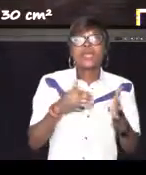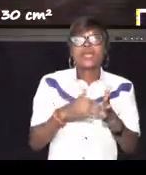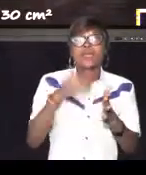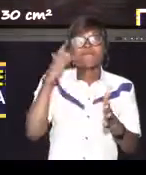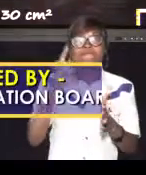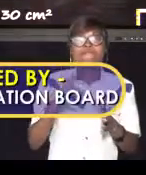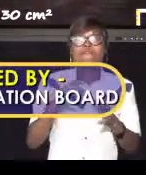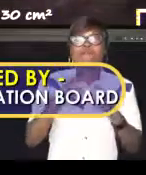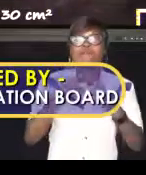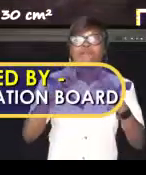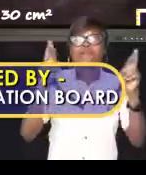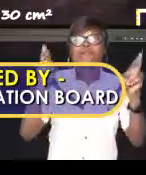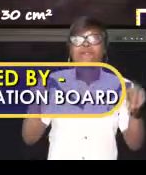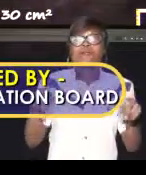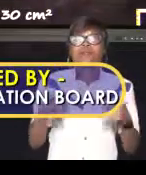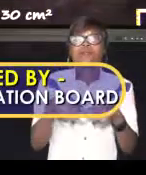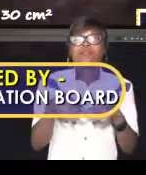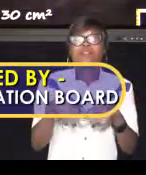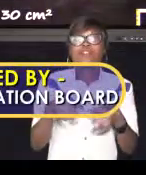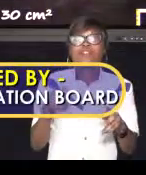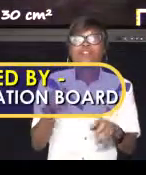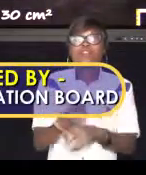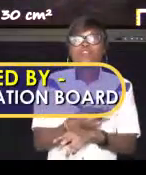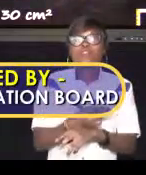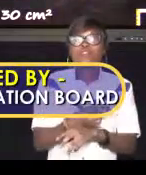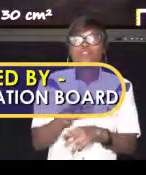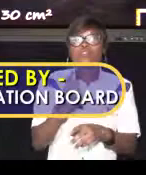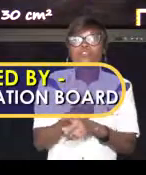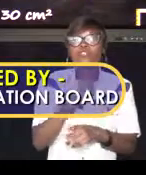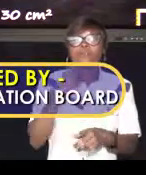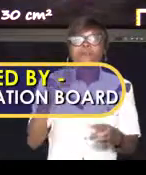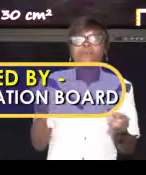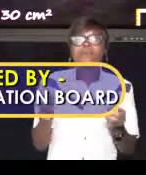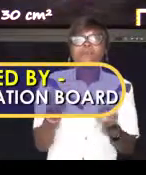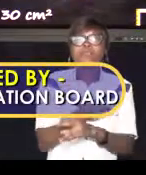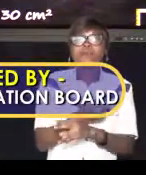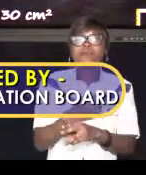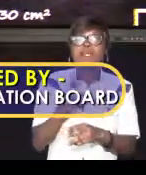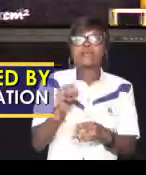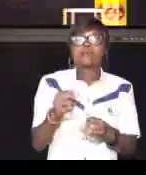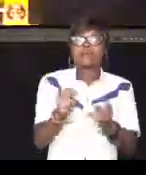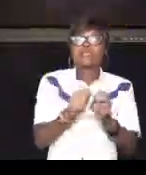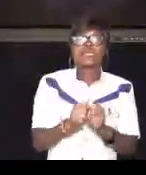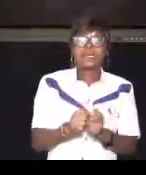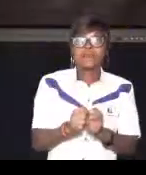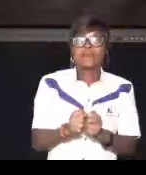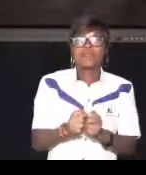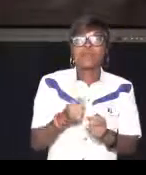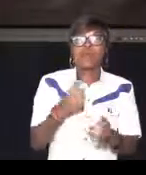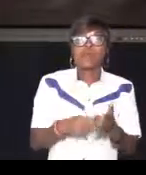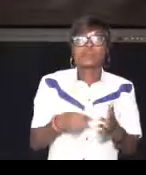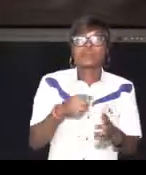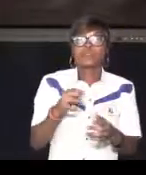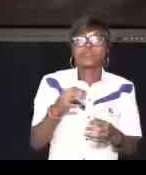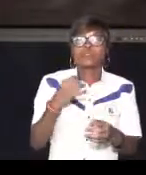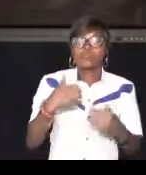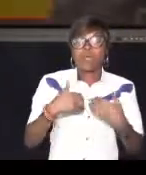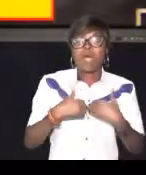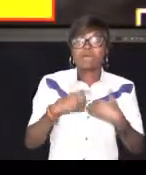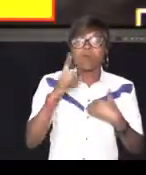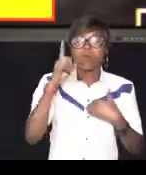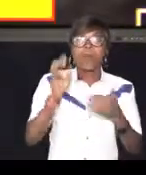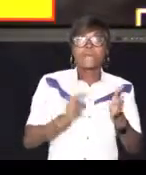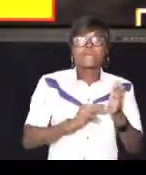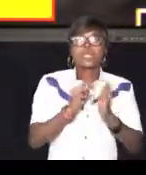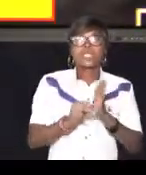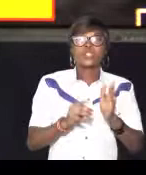rectangles, just multiply the length by the breadth, and you get the area. And so work with this. You have 1